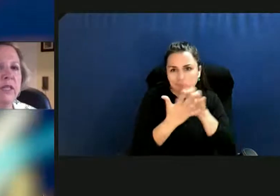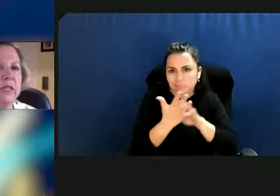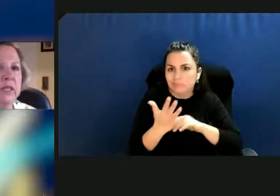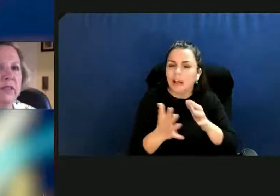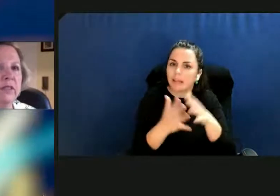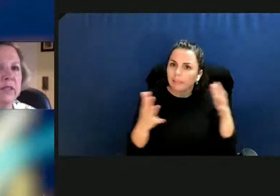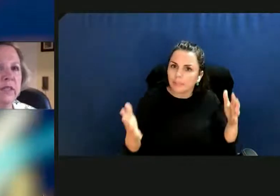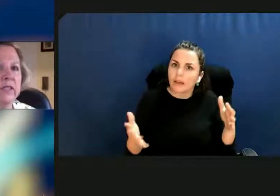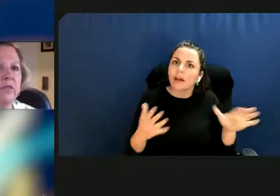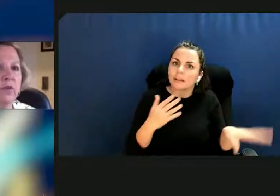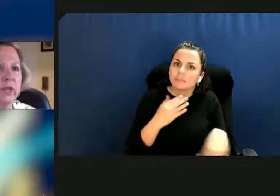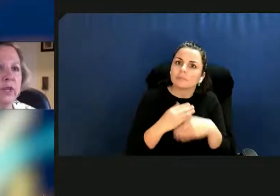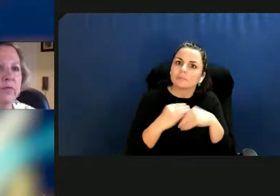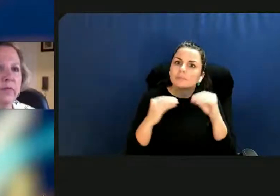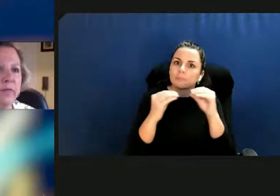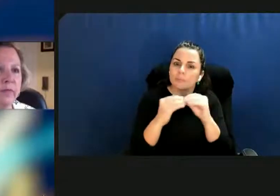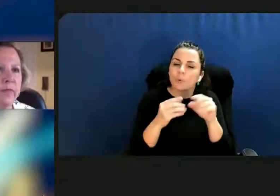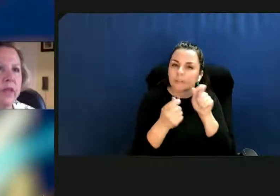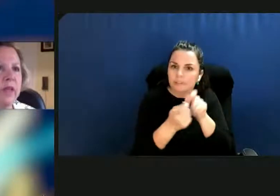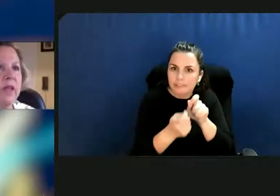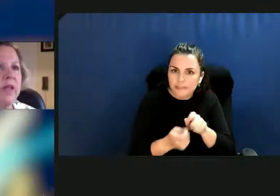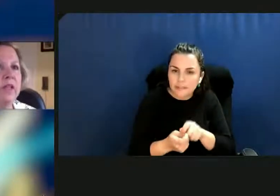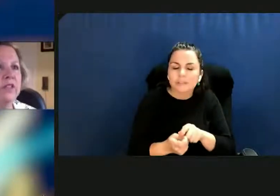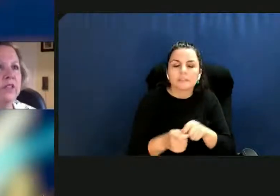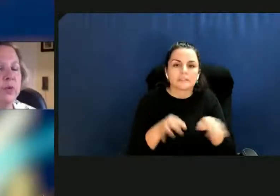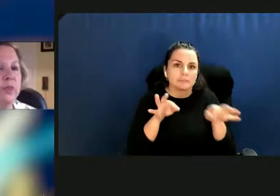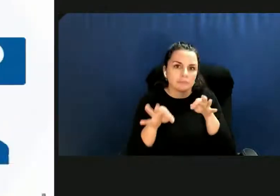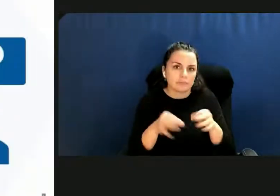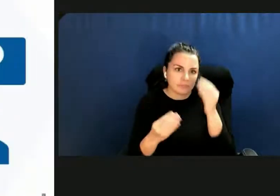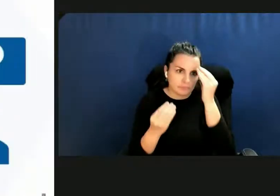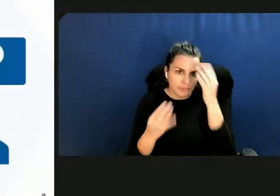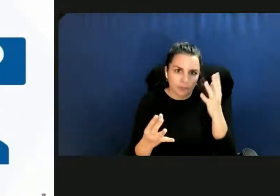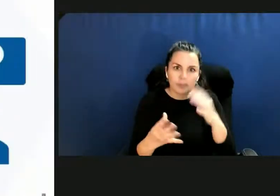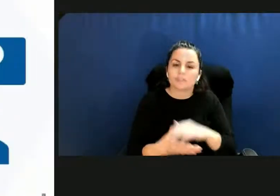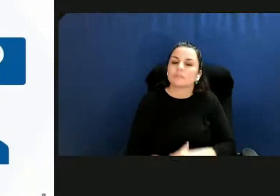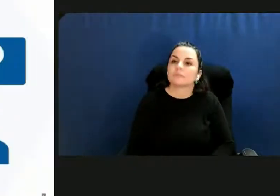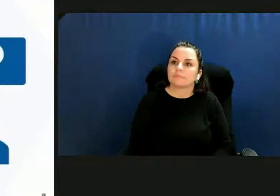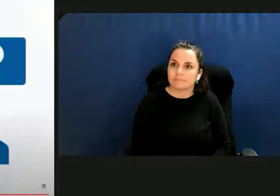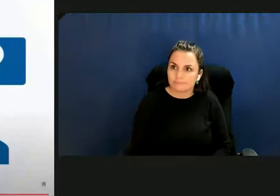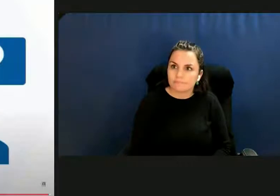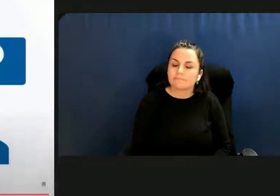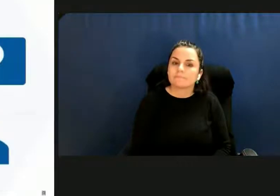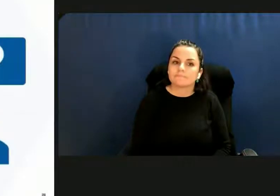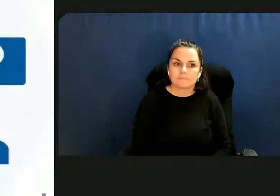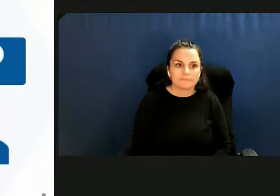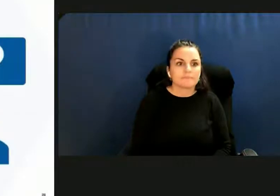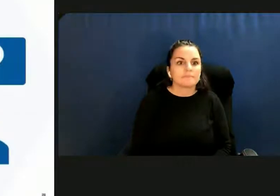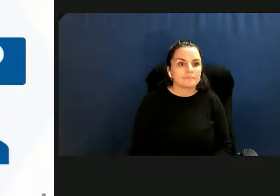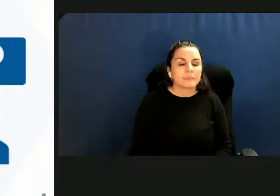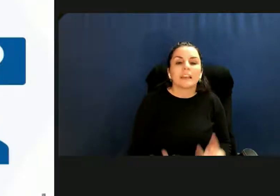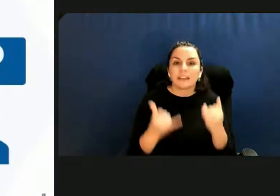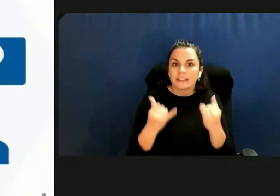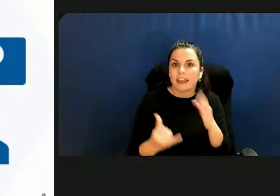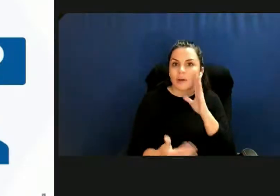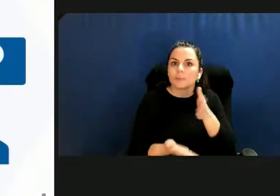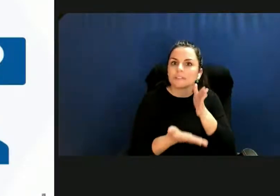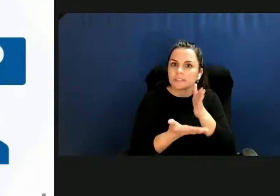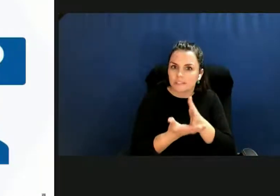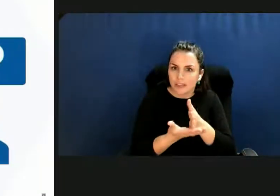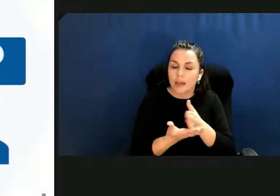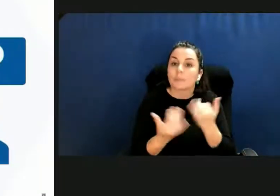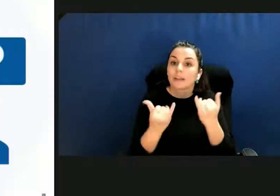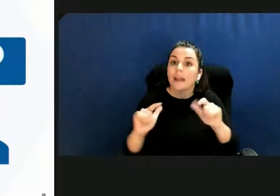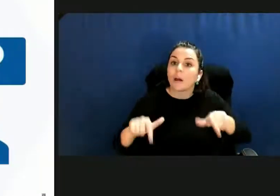additional details and links for it. So with that, I am going to stop and we'll open this